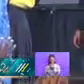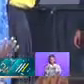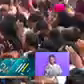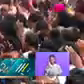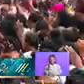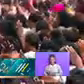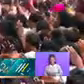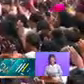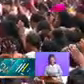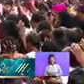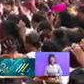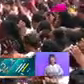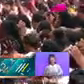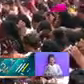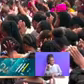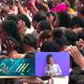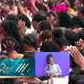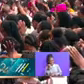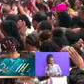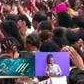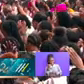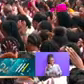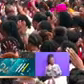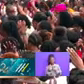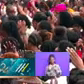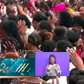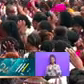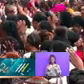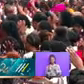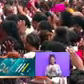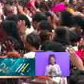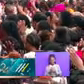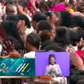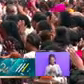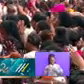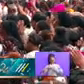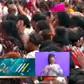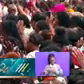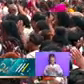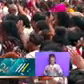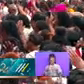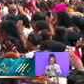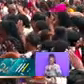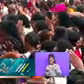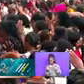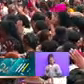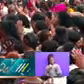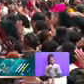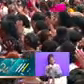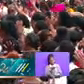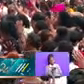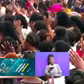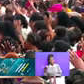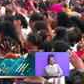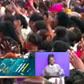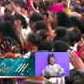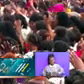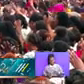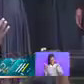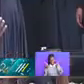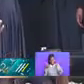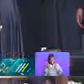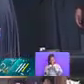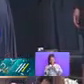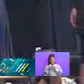safely there will be no sickness and disease there will be no operation many of you will deliver like the